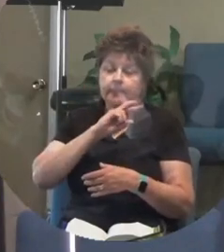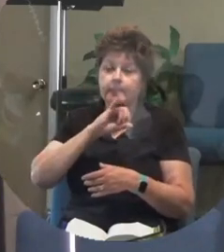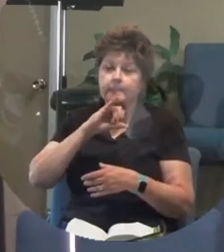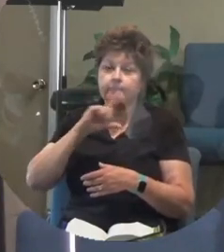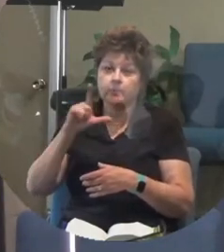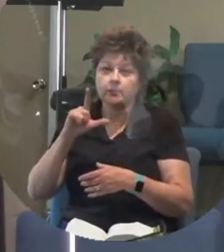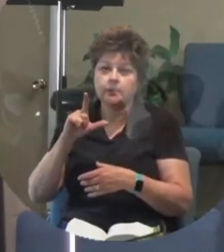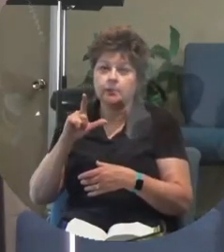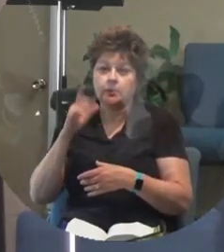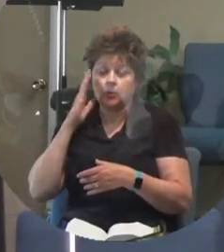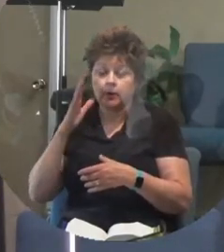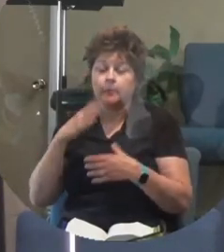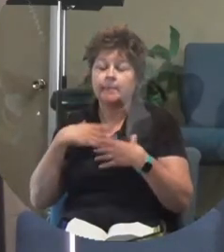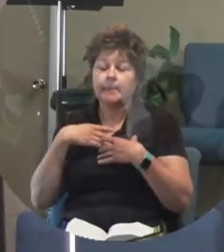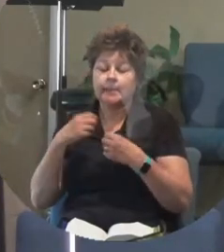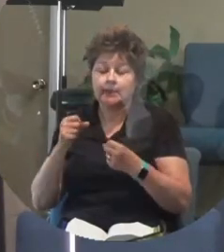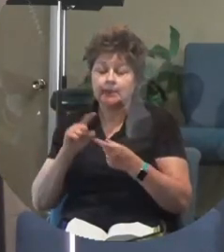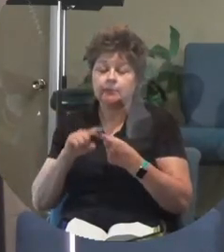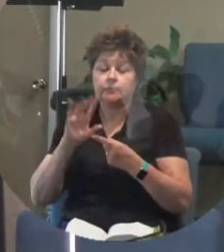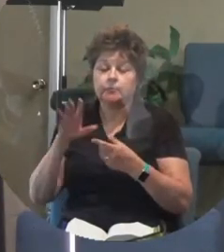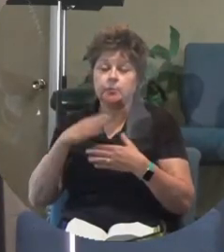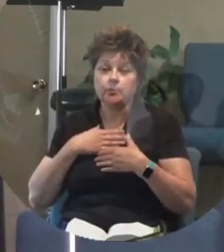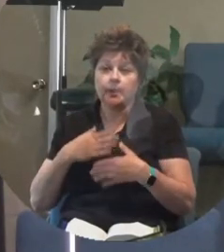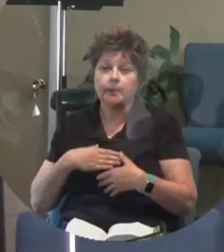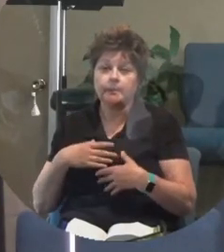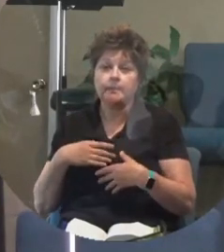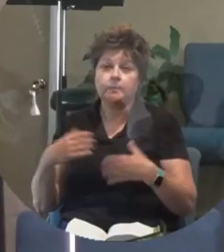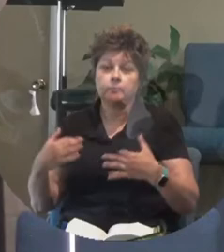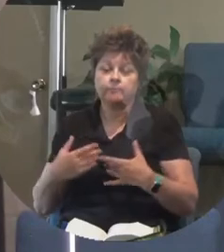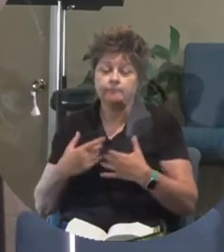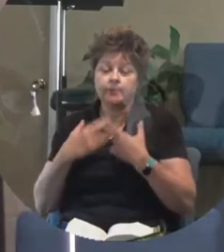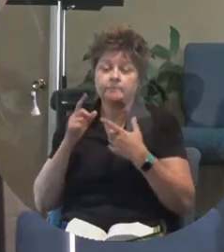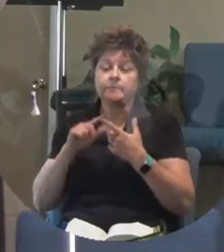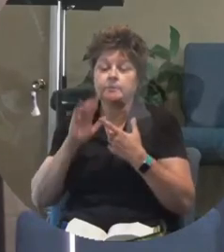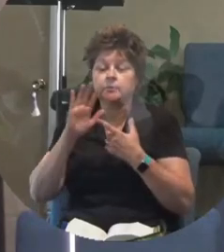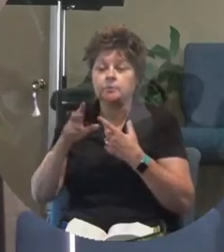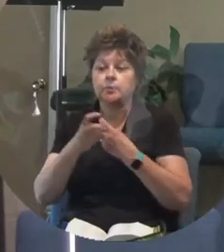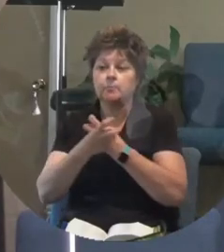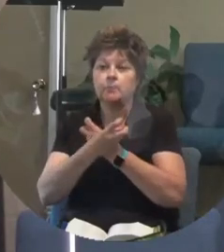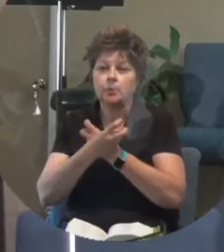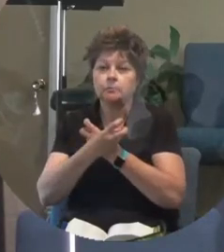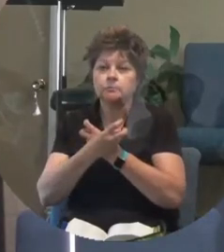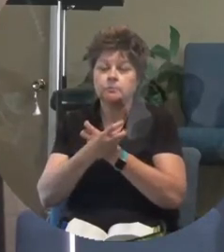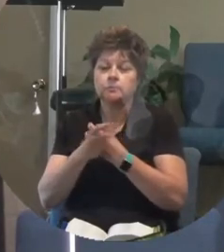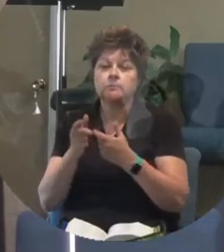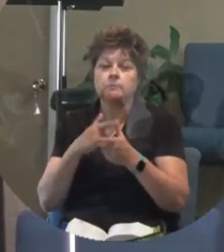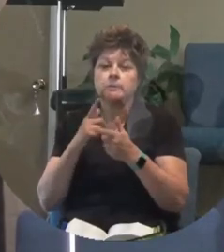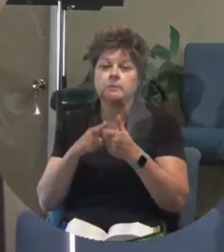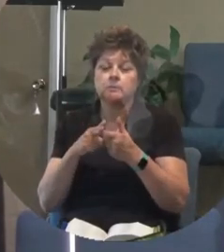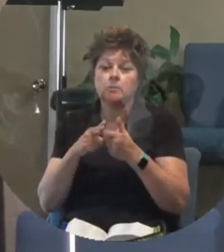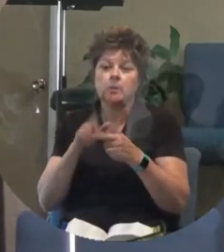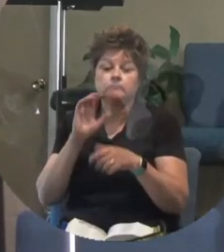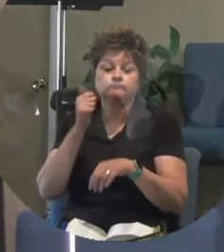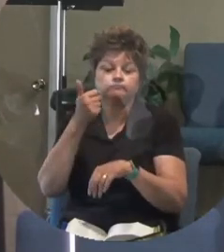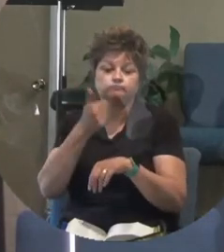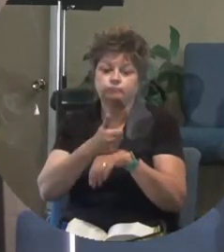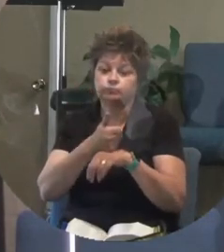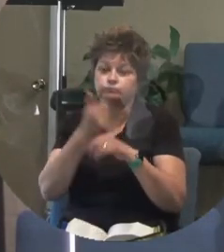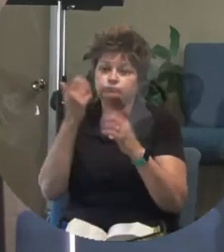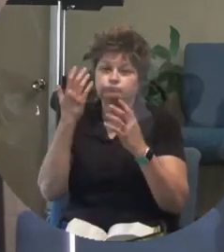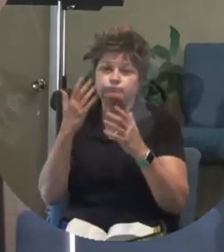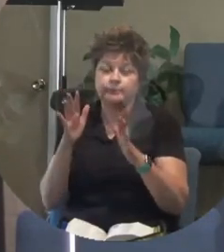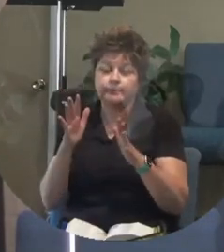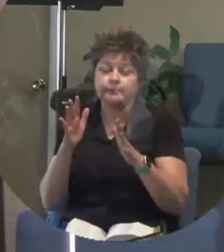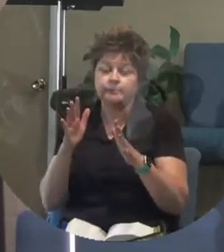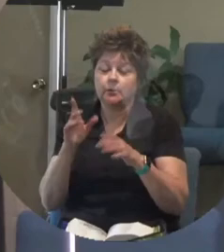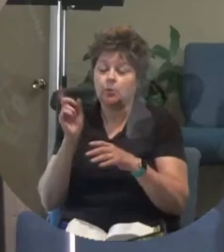to your body and refreshment to your bones. So you are set. Okay? You are